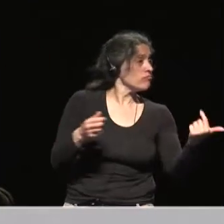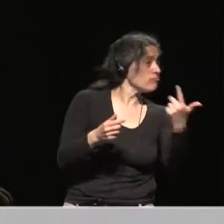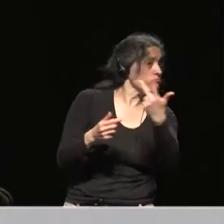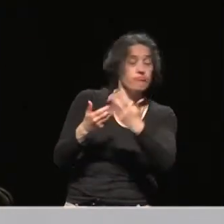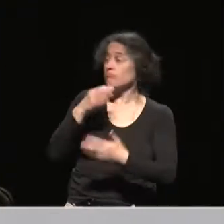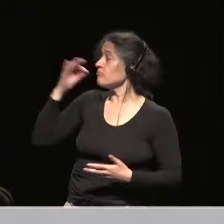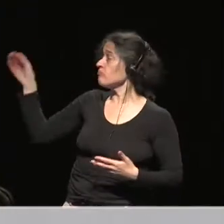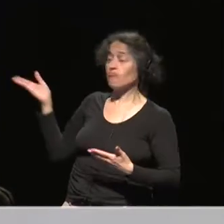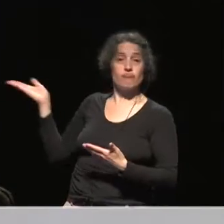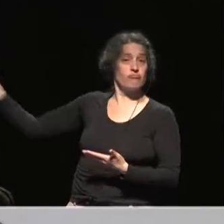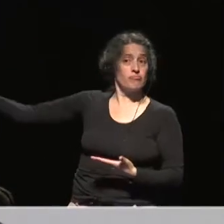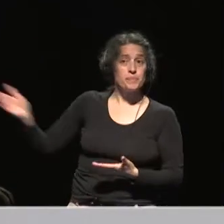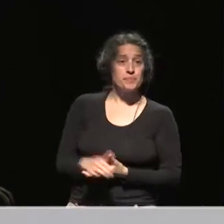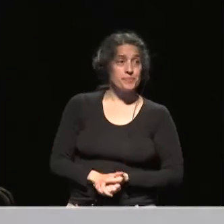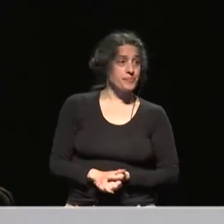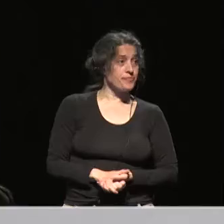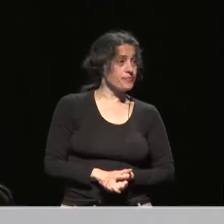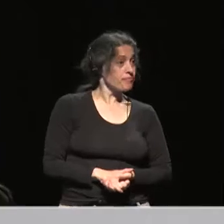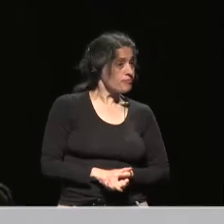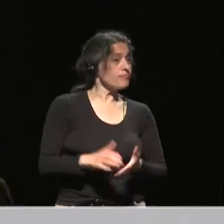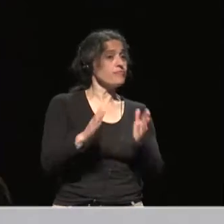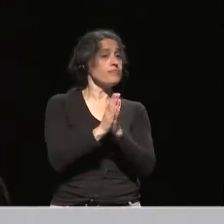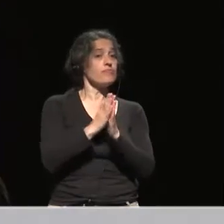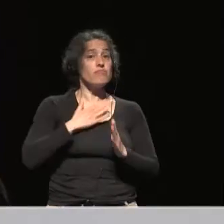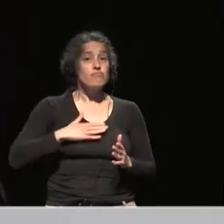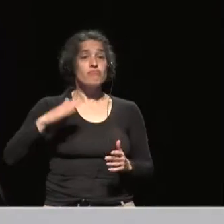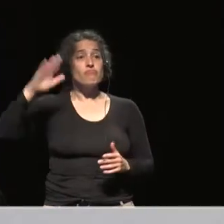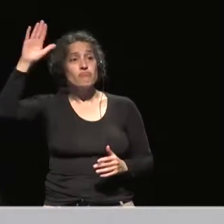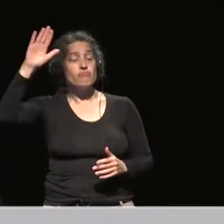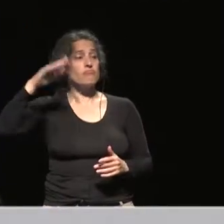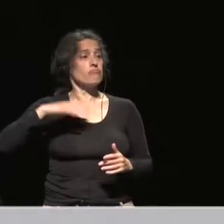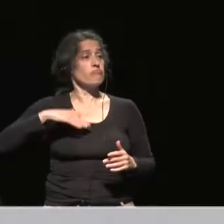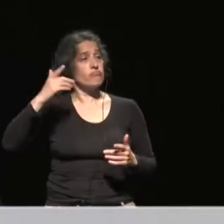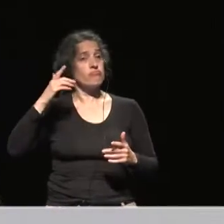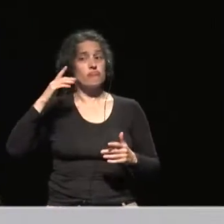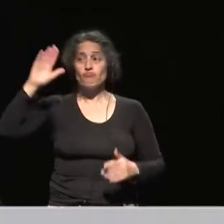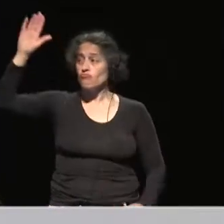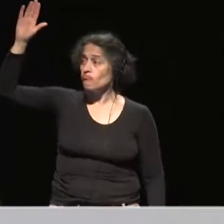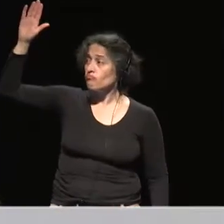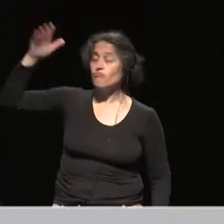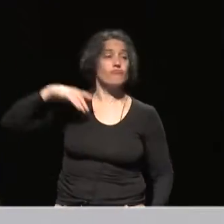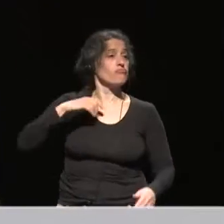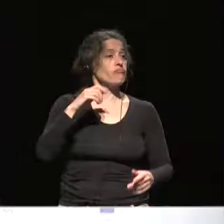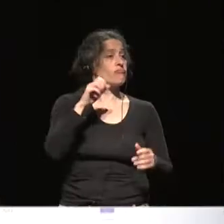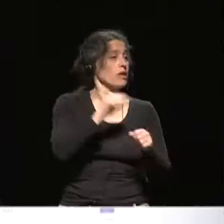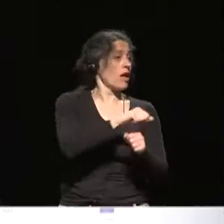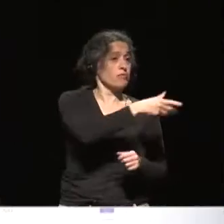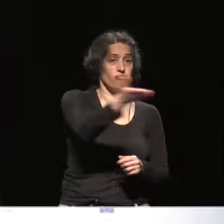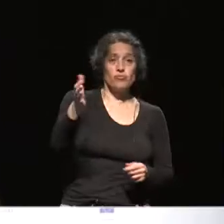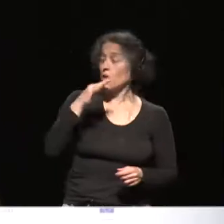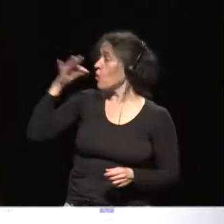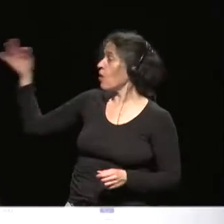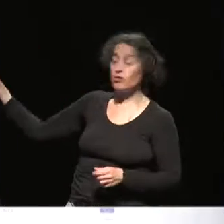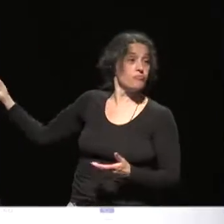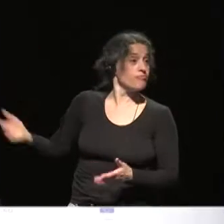I invite you now to just raise your hands and if you want to put a question to one of the 4 panelists